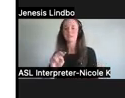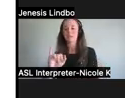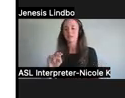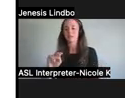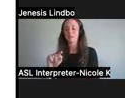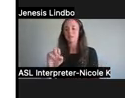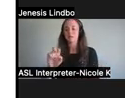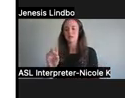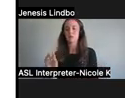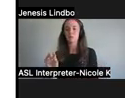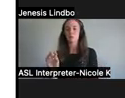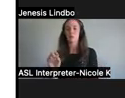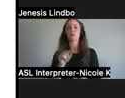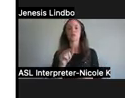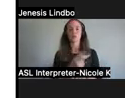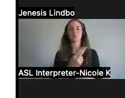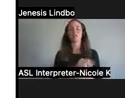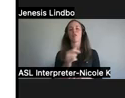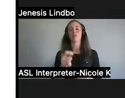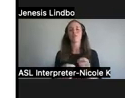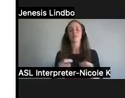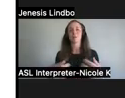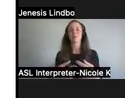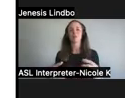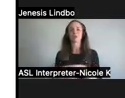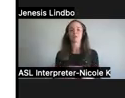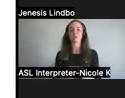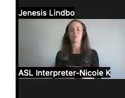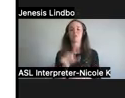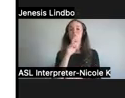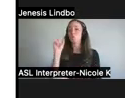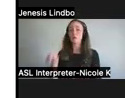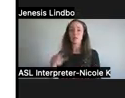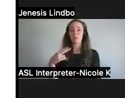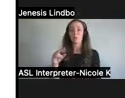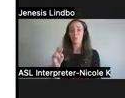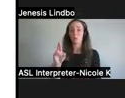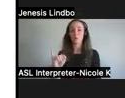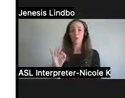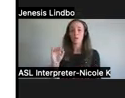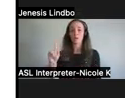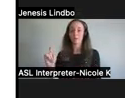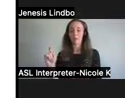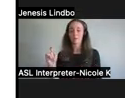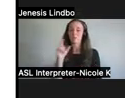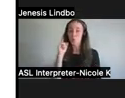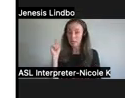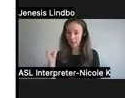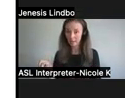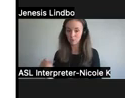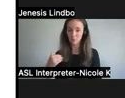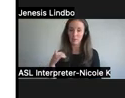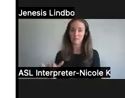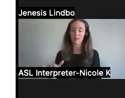more about later, using adapters. So you don't necessarily need the Hori Flex in order to play on the Nintendo Switch anyways. Another